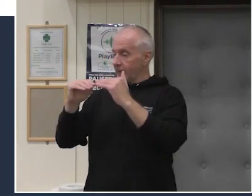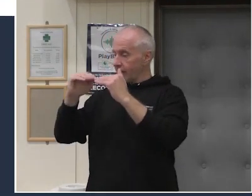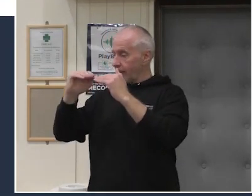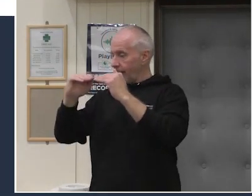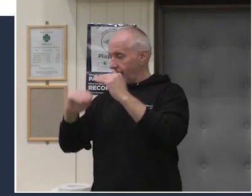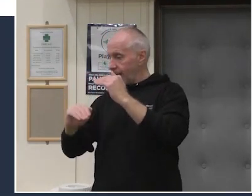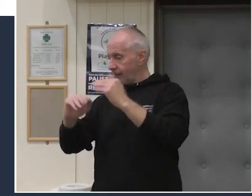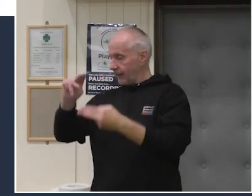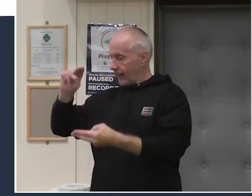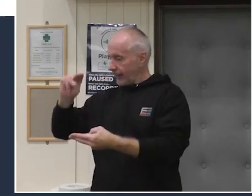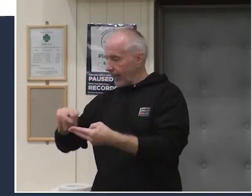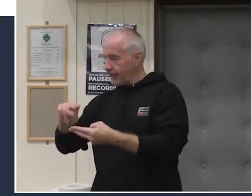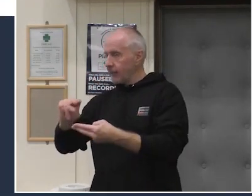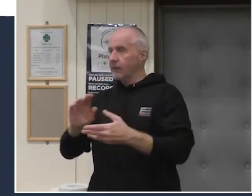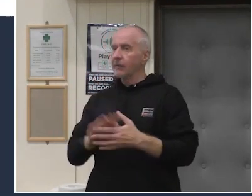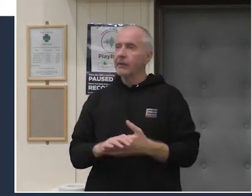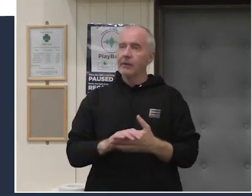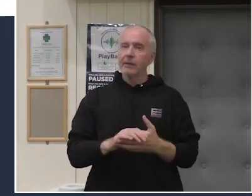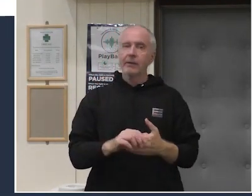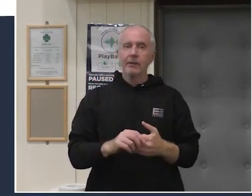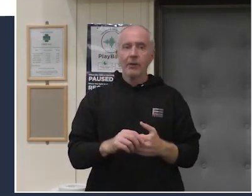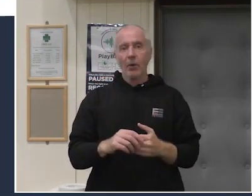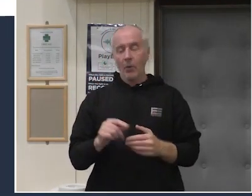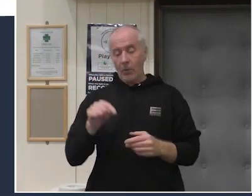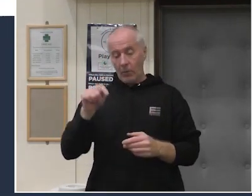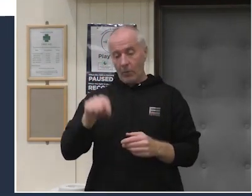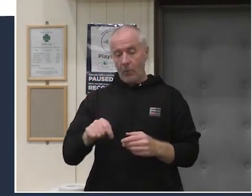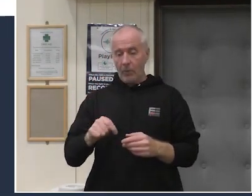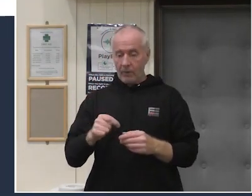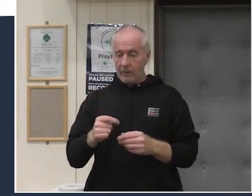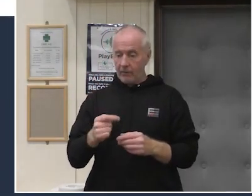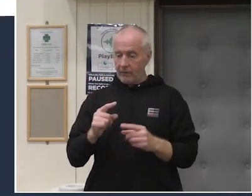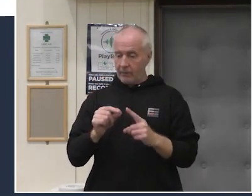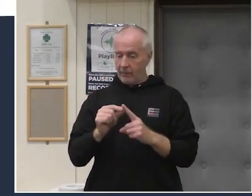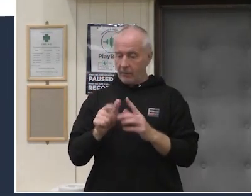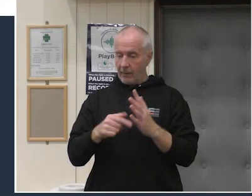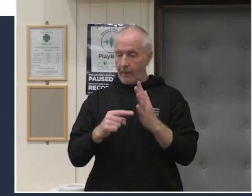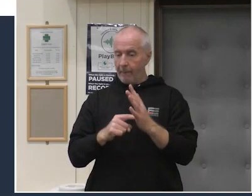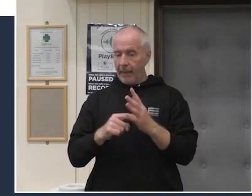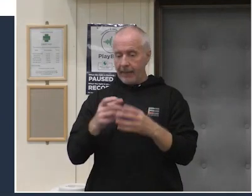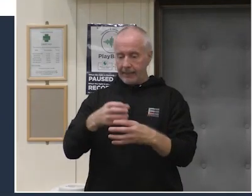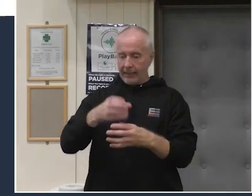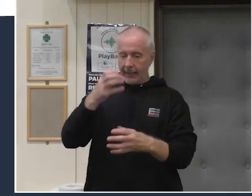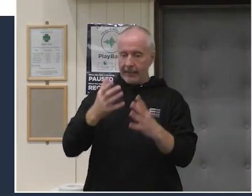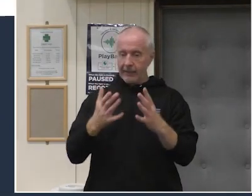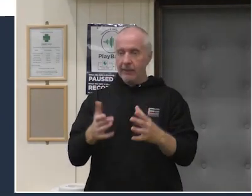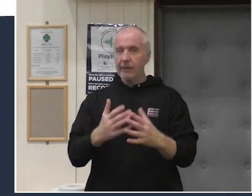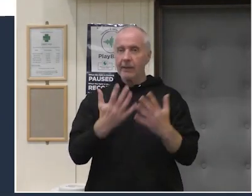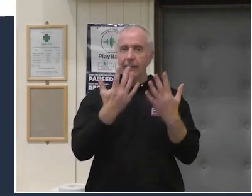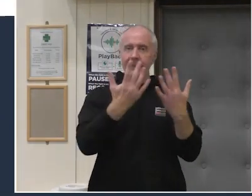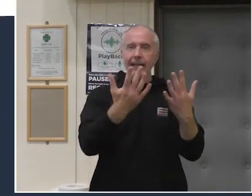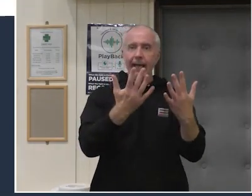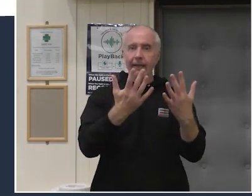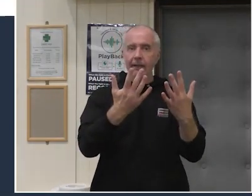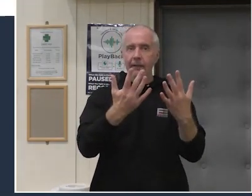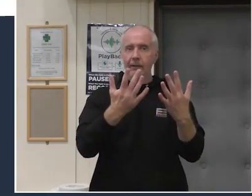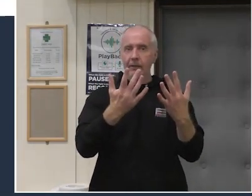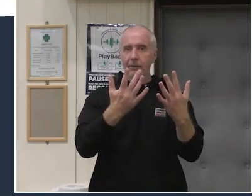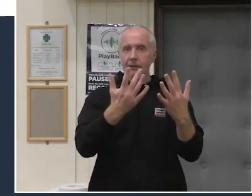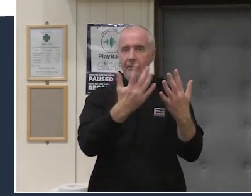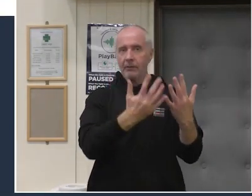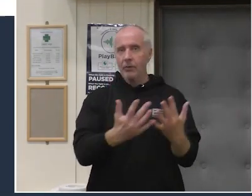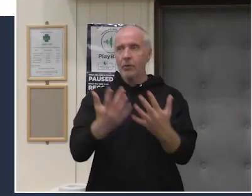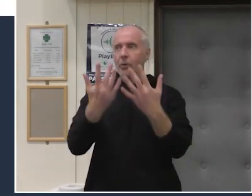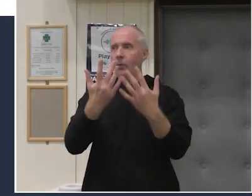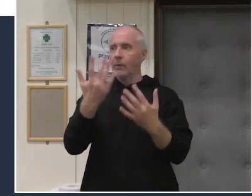We get about 10 to the 15 of these in a pint glass. Yeah, that one's a bit trickier to